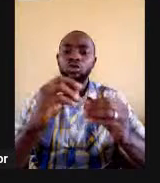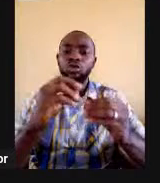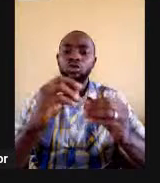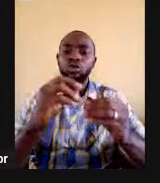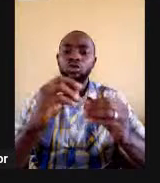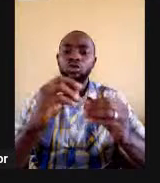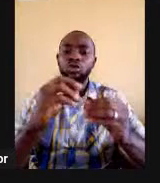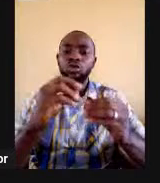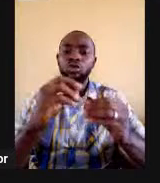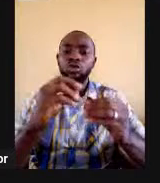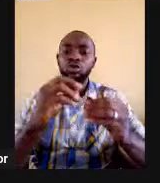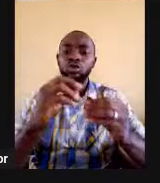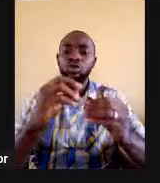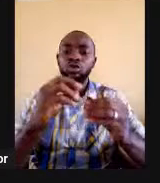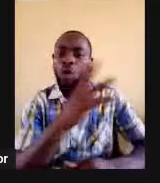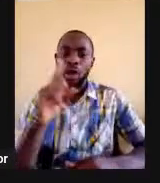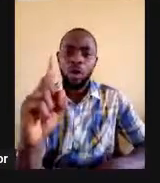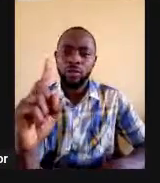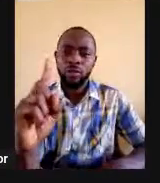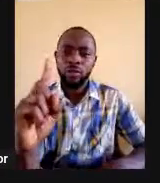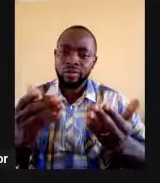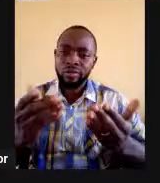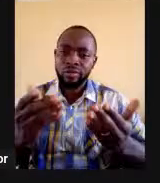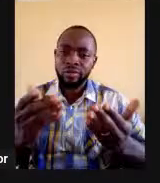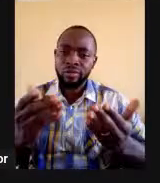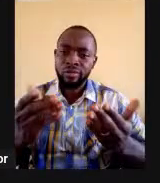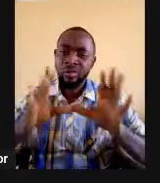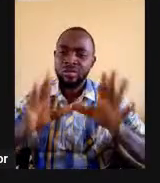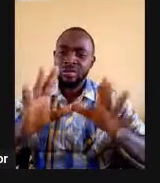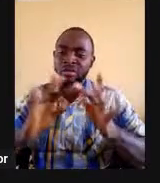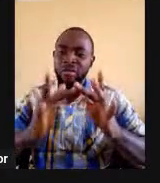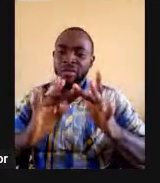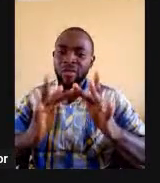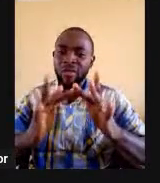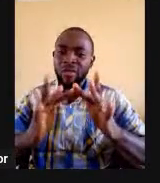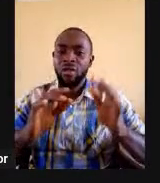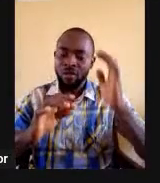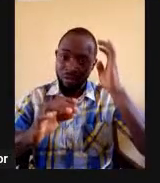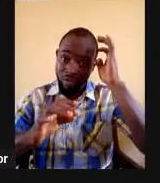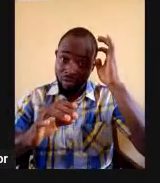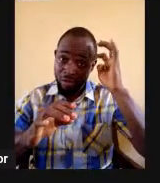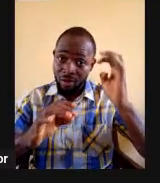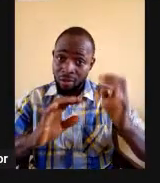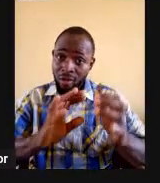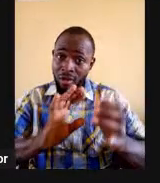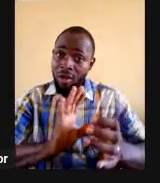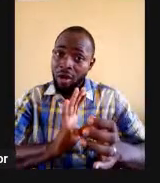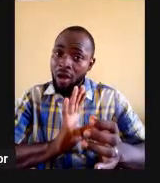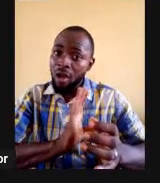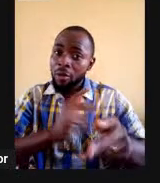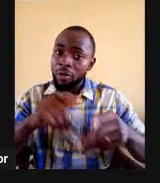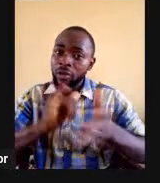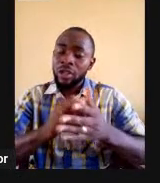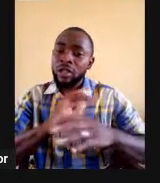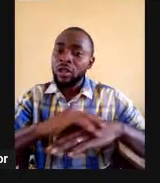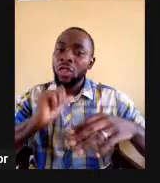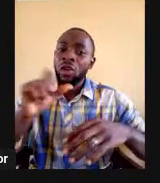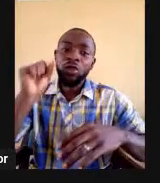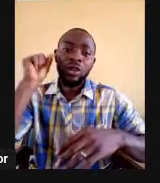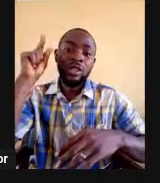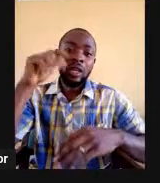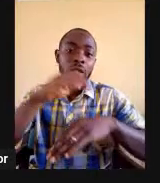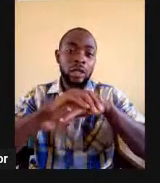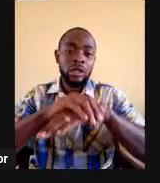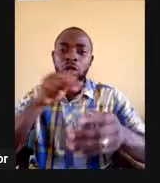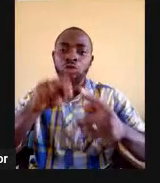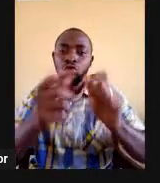way we speak English, our system cannot understand English. So it has to convert it into something that is